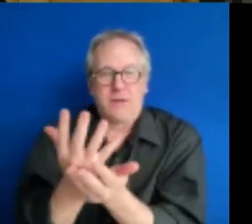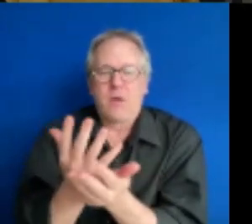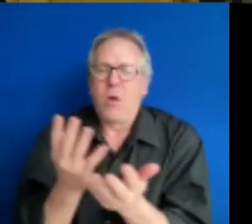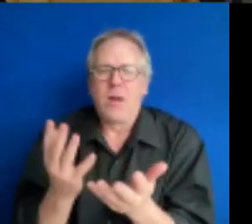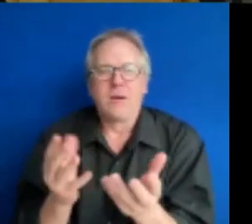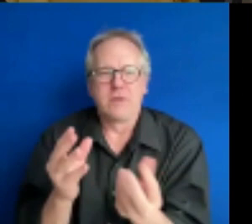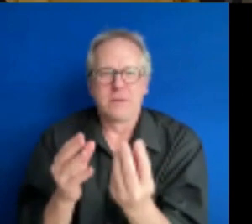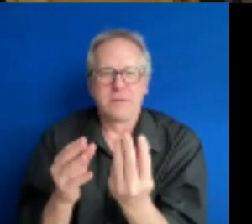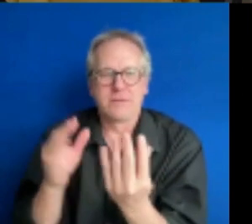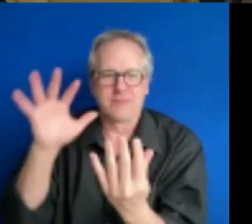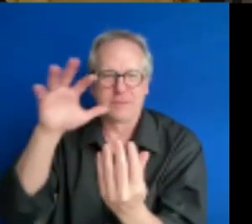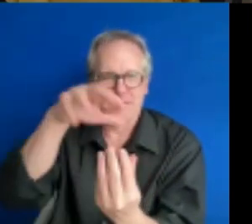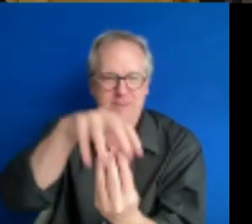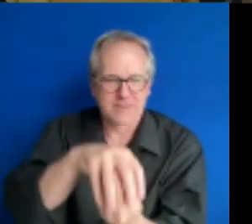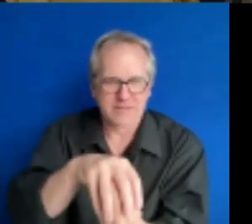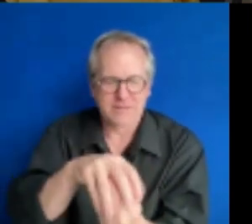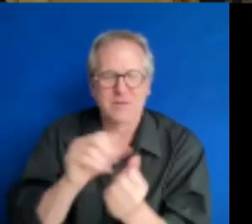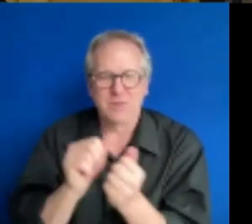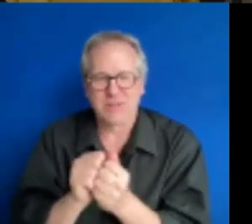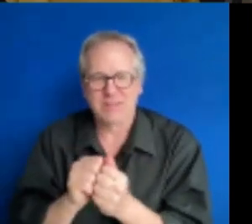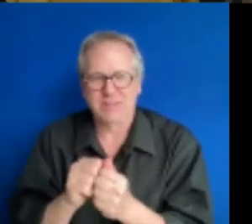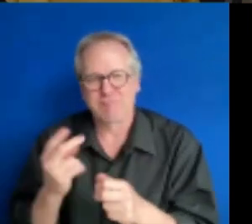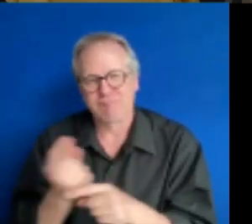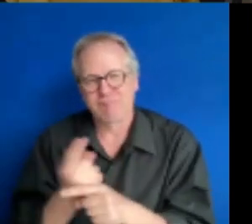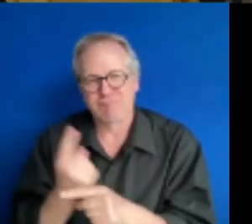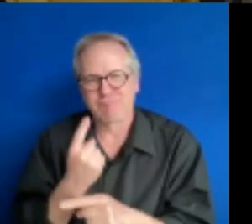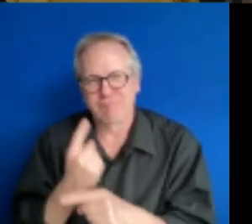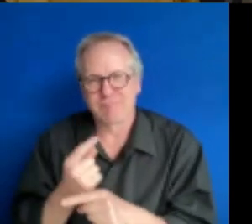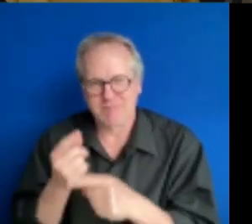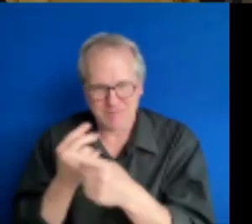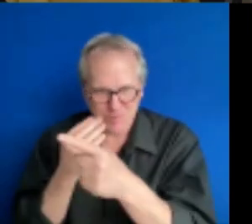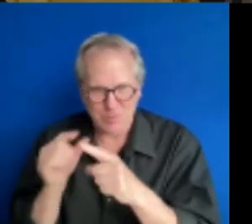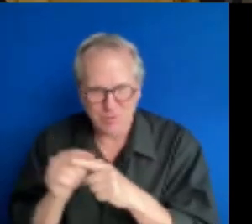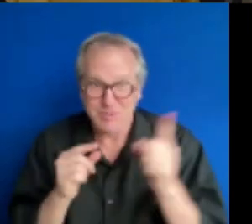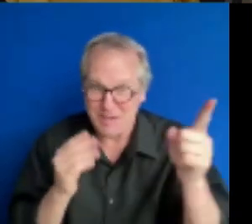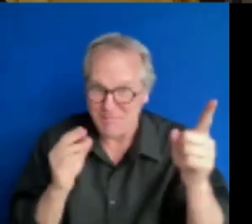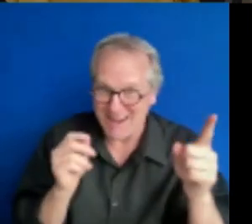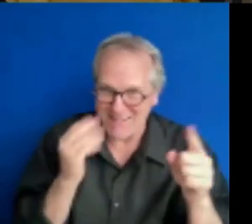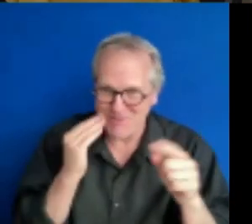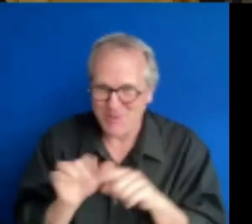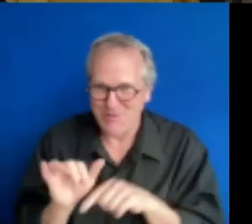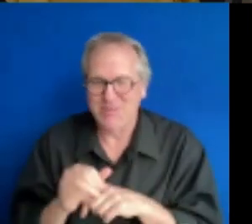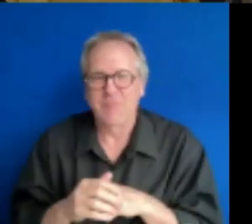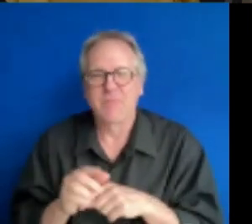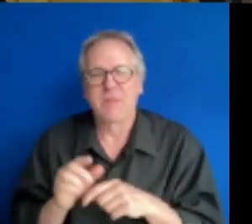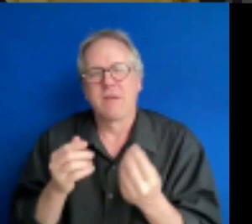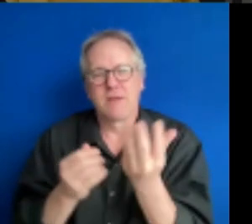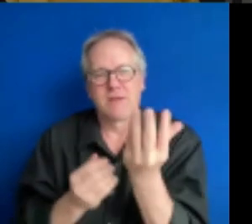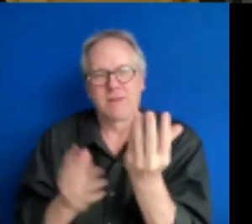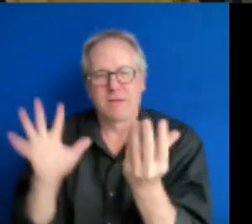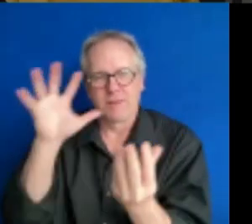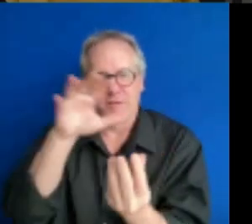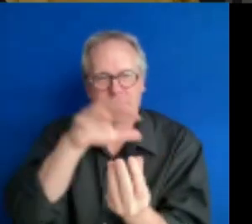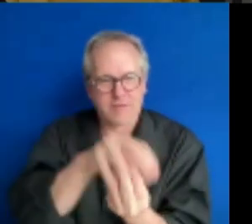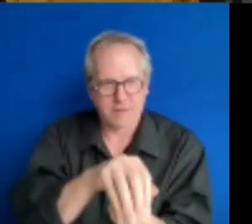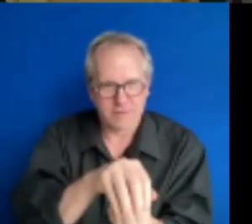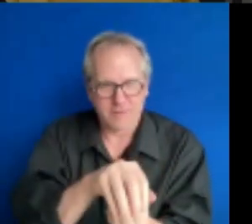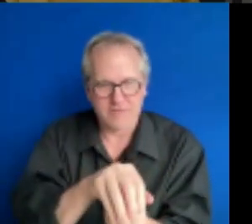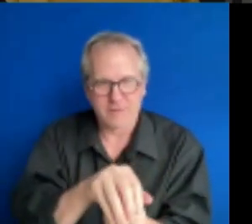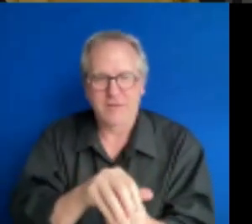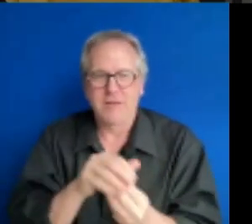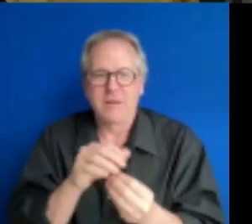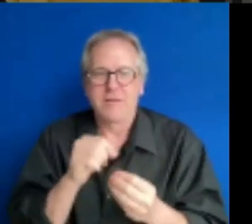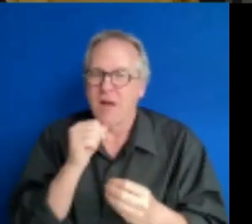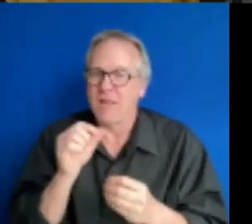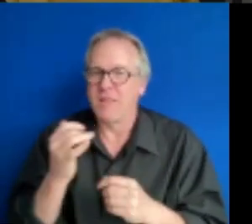our chalice with our usual words. And you know them too, Amanda. We extinguish this flame, but not the light